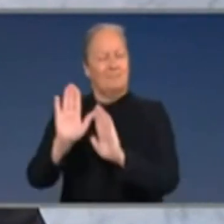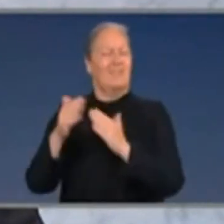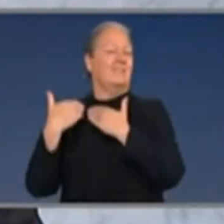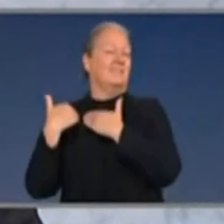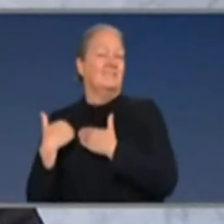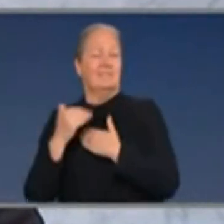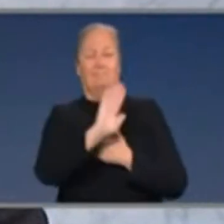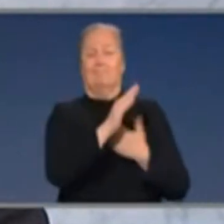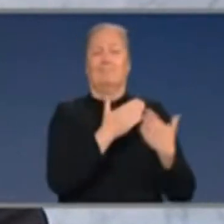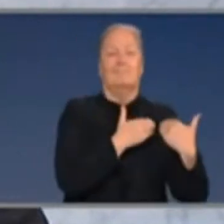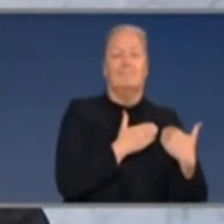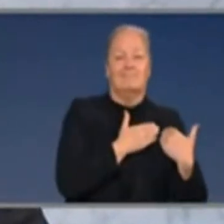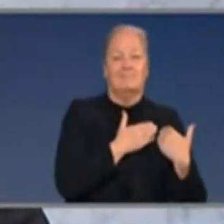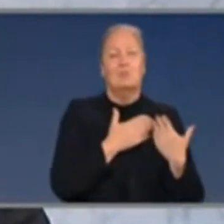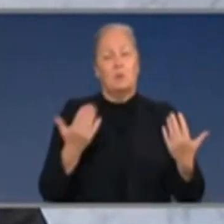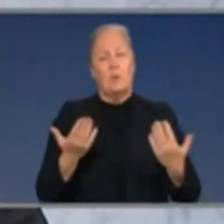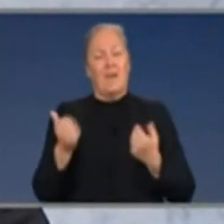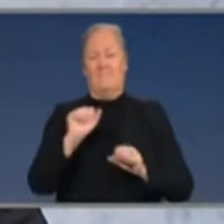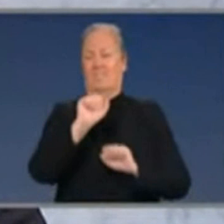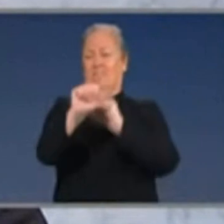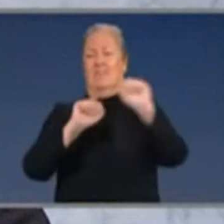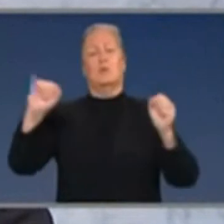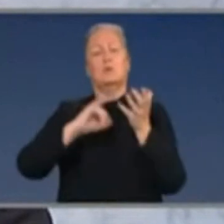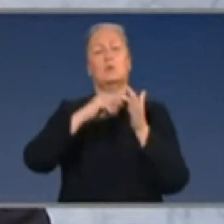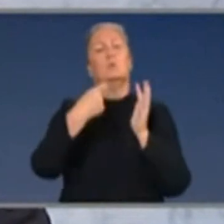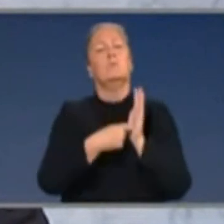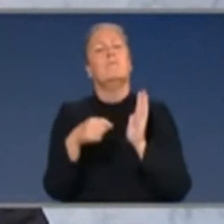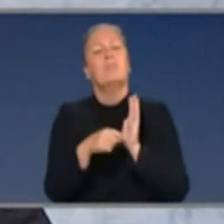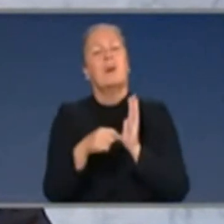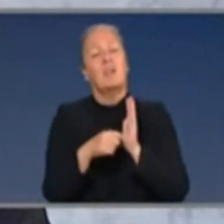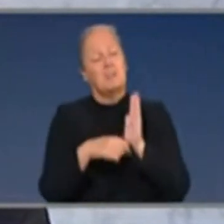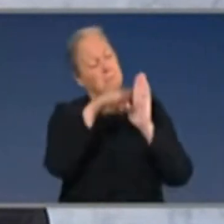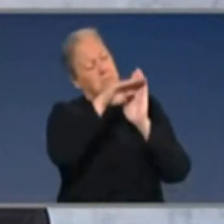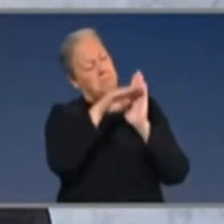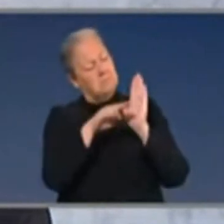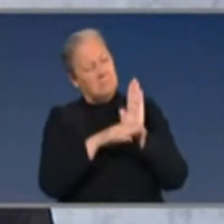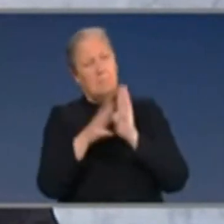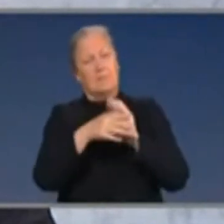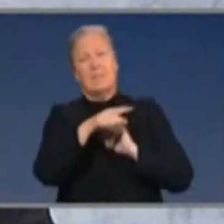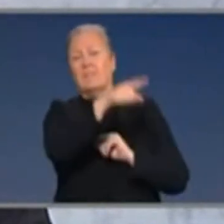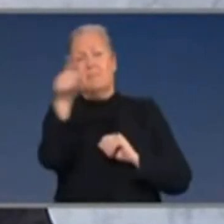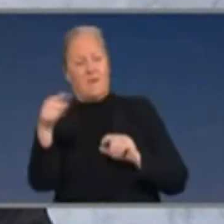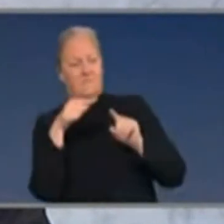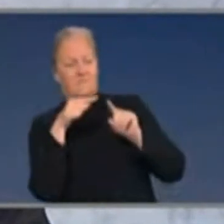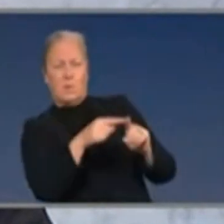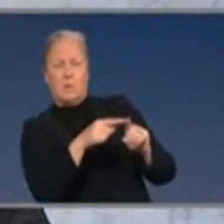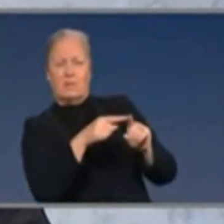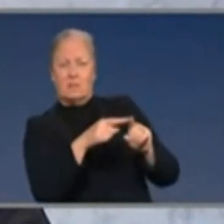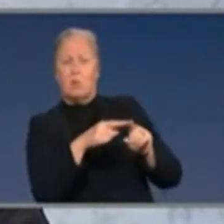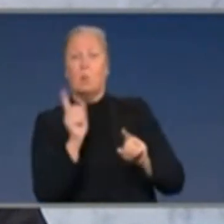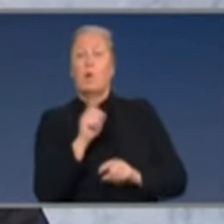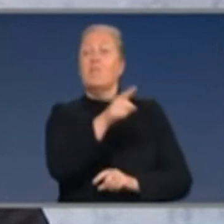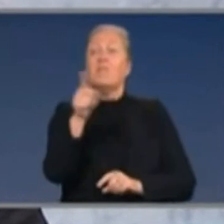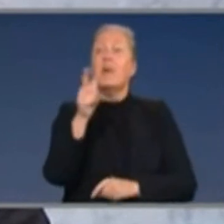I think very appropriate rules to enable people in this time of hardship to access their own money, to do with